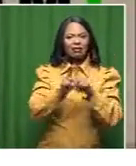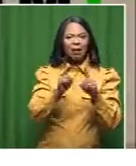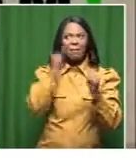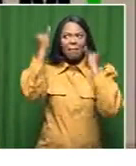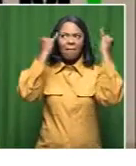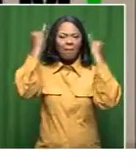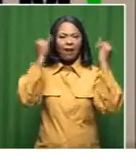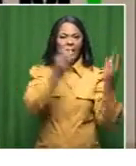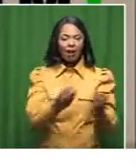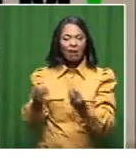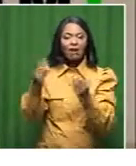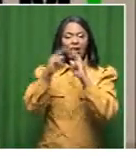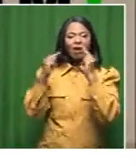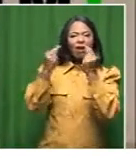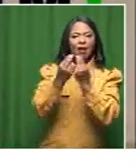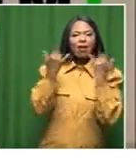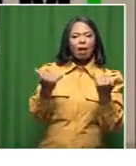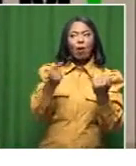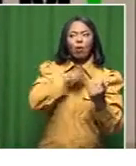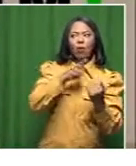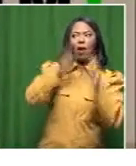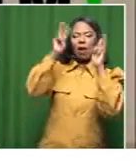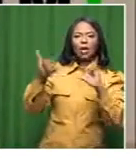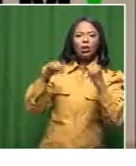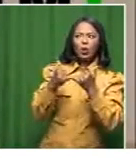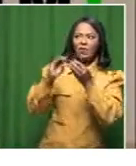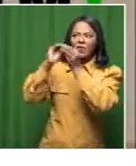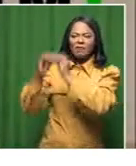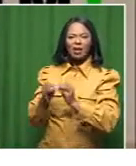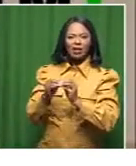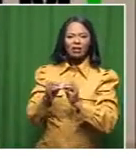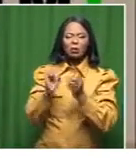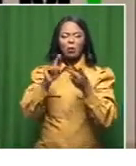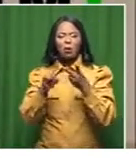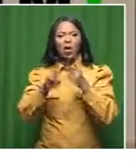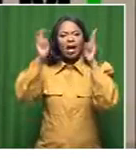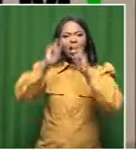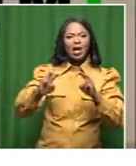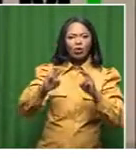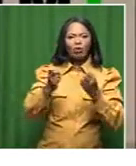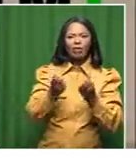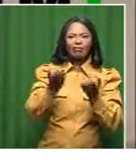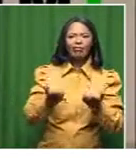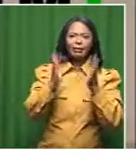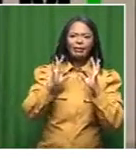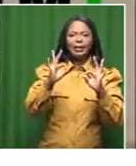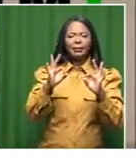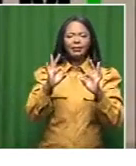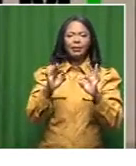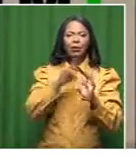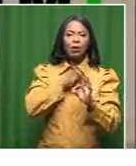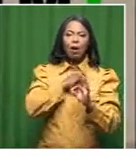as the nation, without Eskom being fixed, without the energy supply being secured, most of